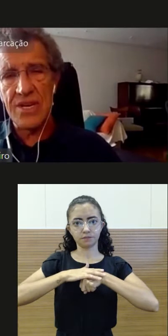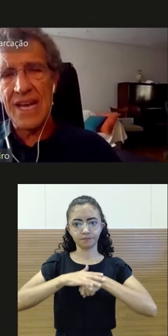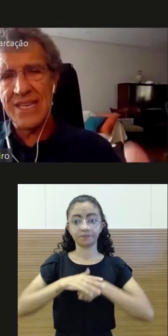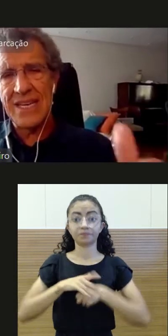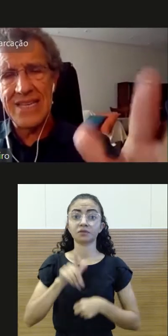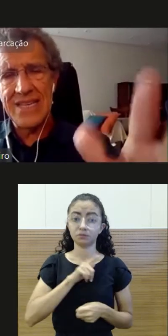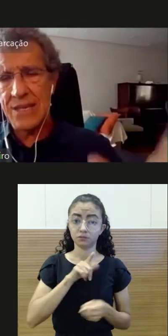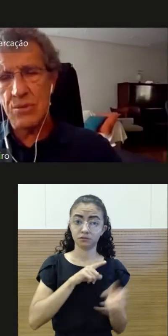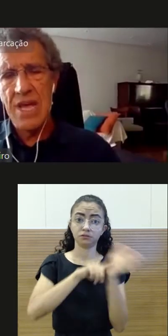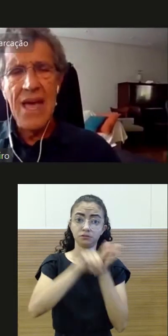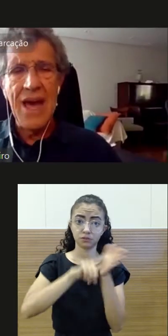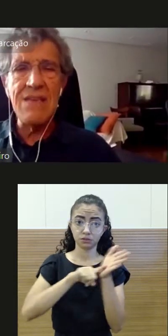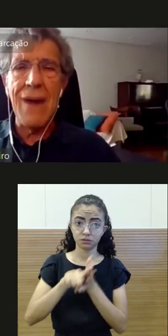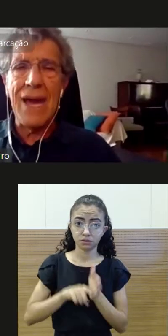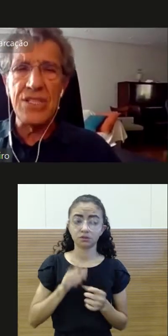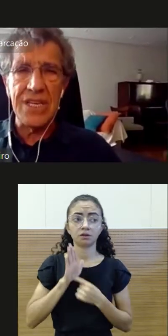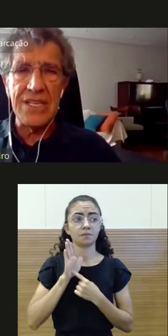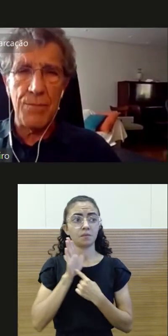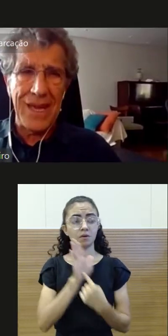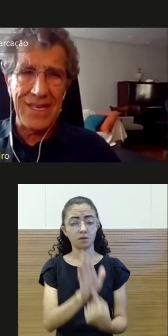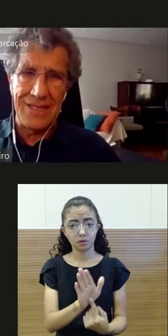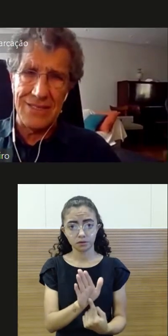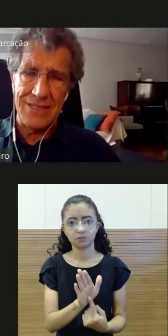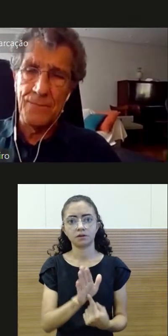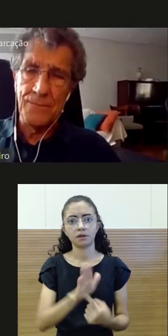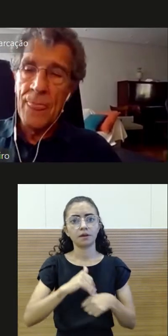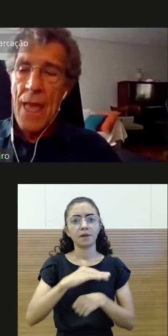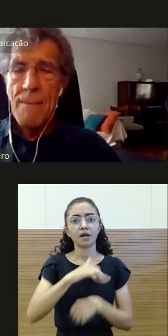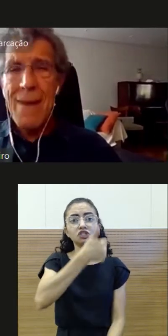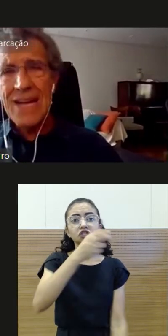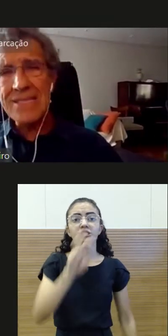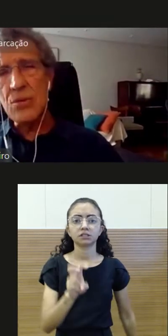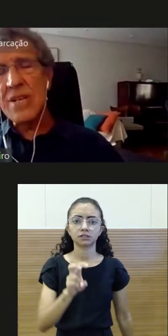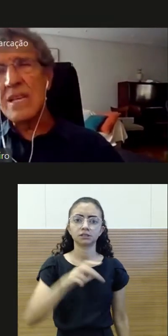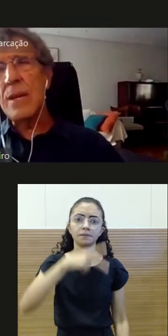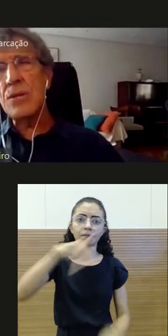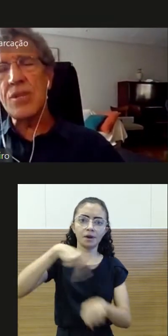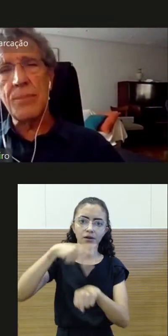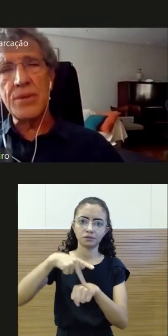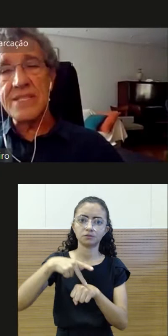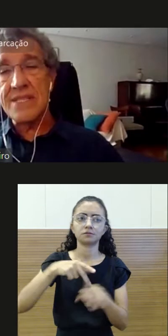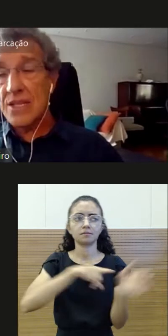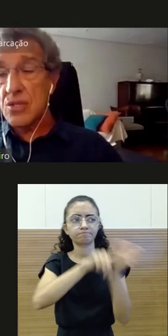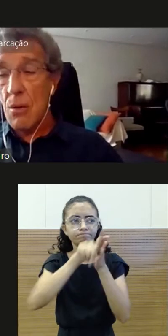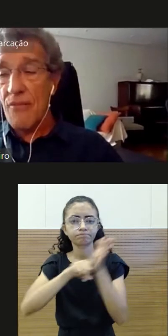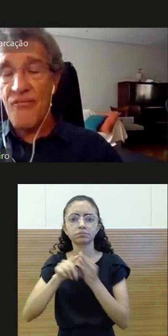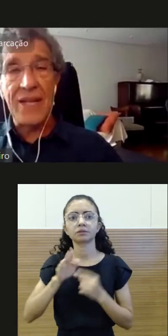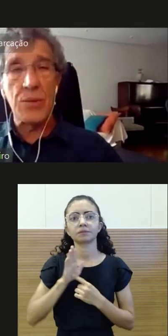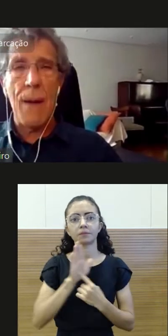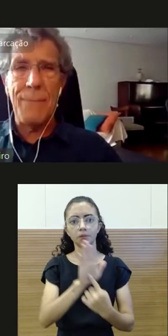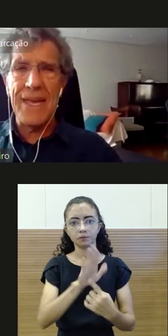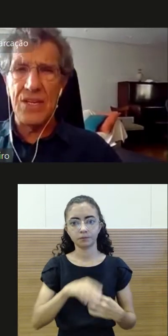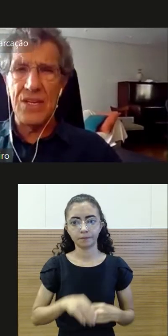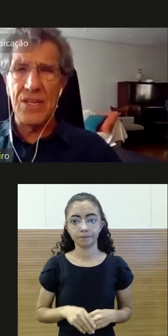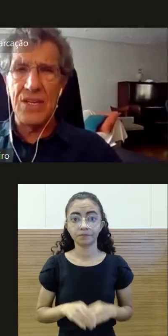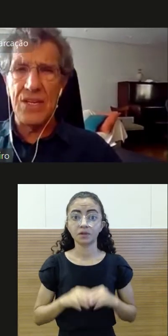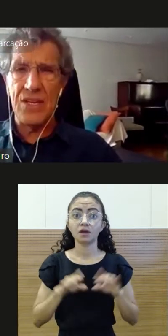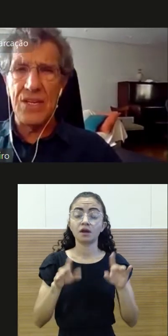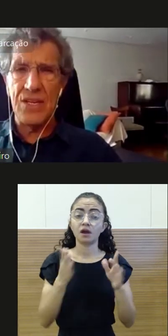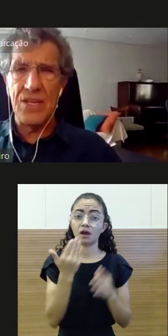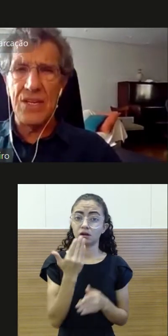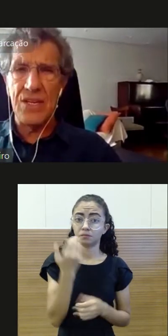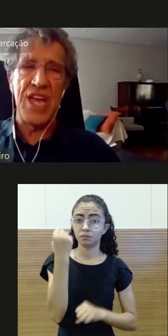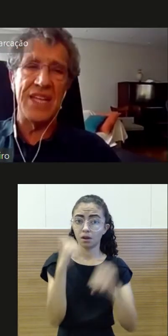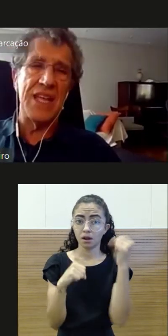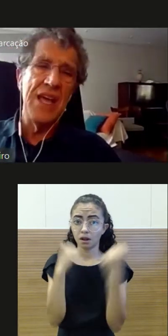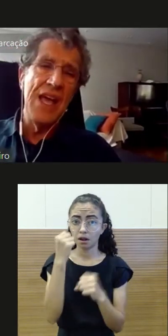the uncommunicable diseases. And those studies are taking place in over 15 countries. The ultra-processed foods,